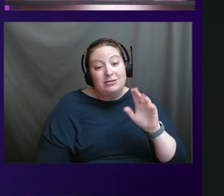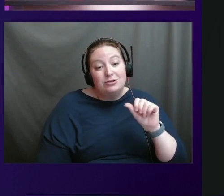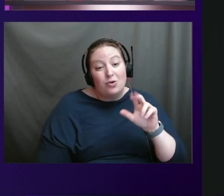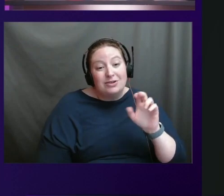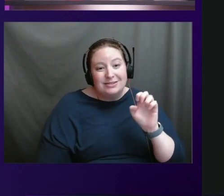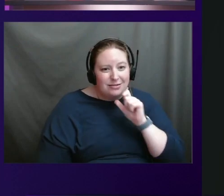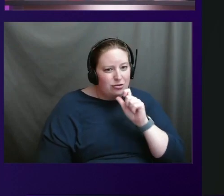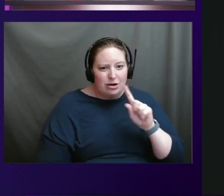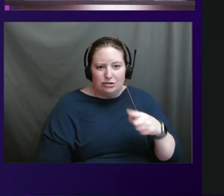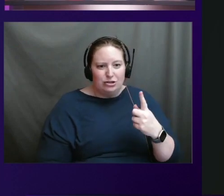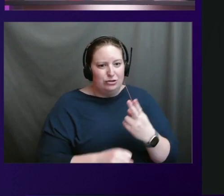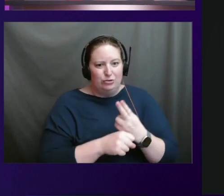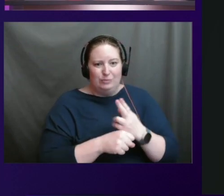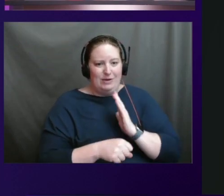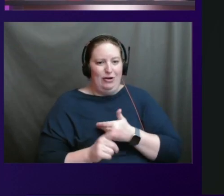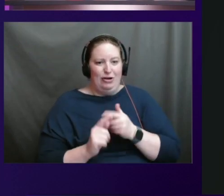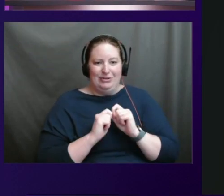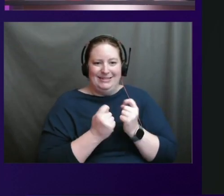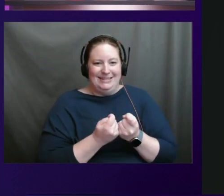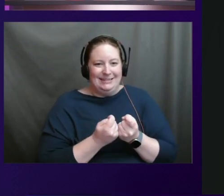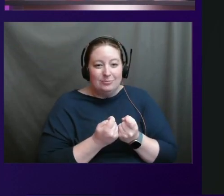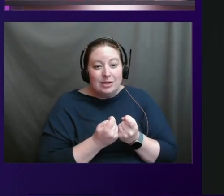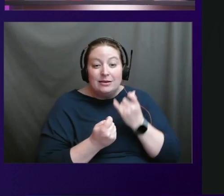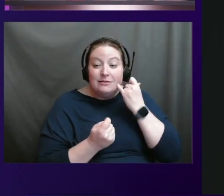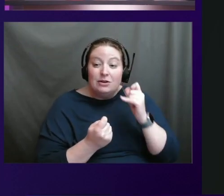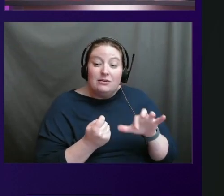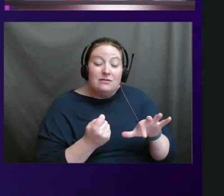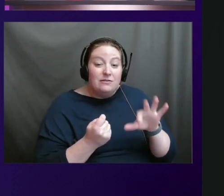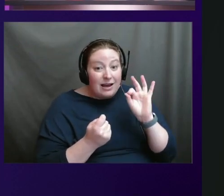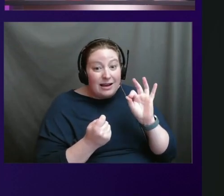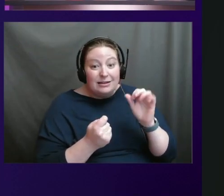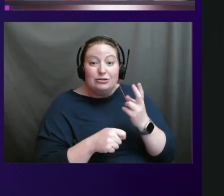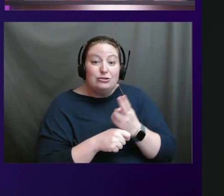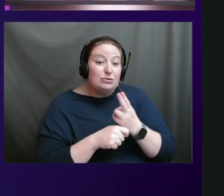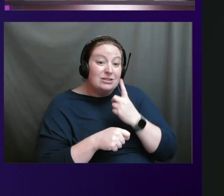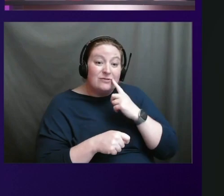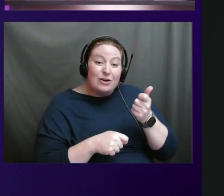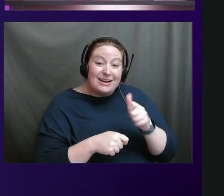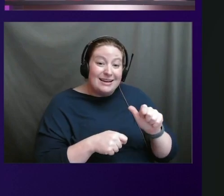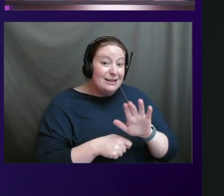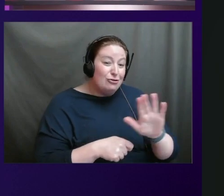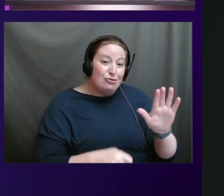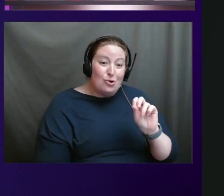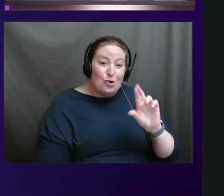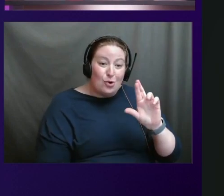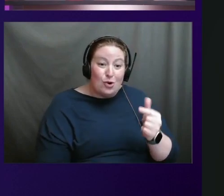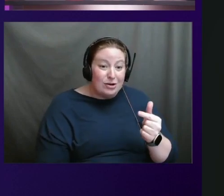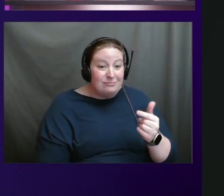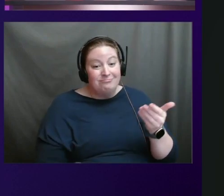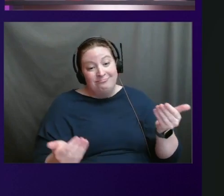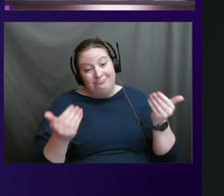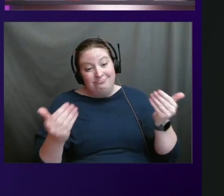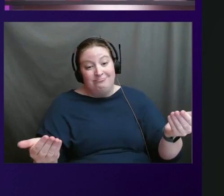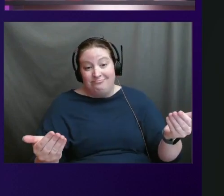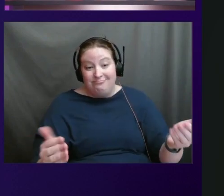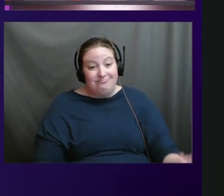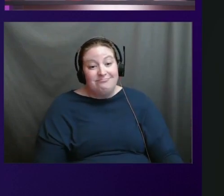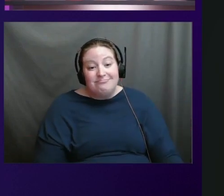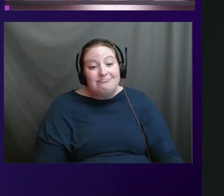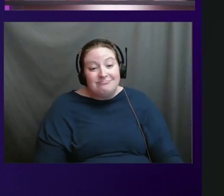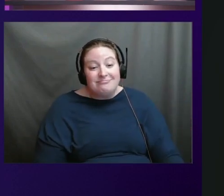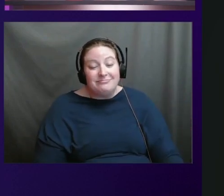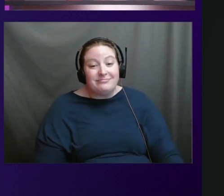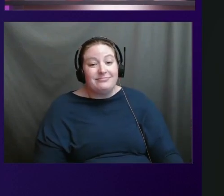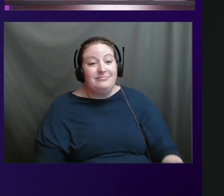team. So, if you find uses for any of these in your organizations, have at them. So the